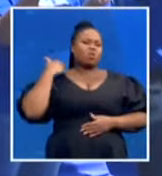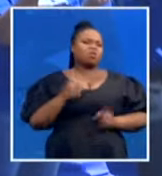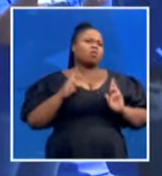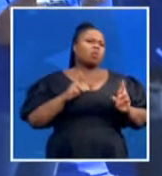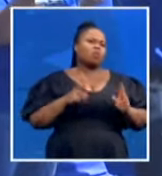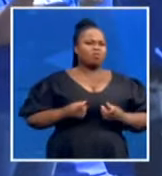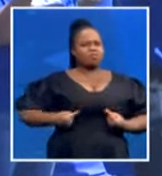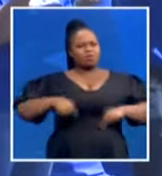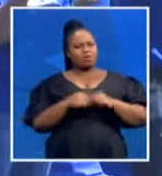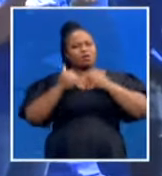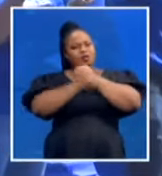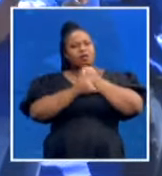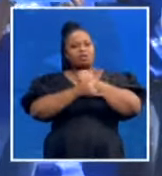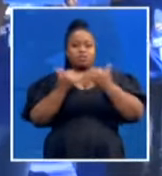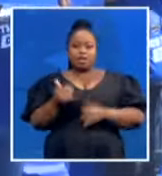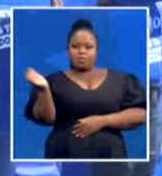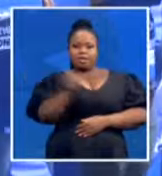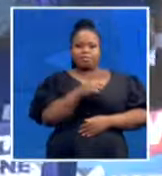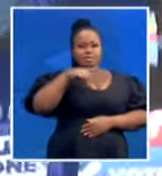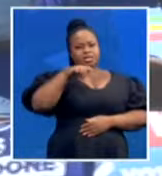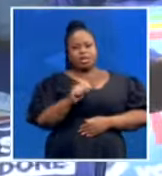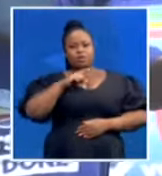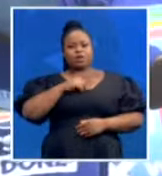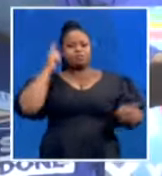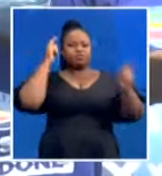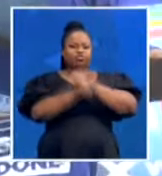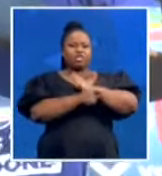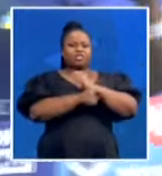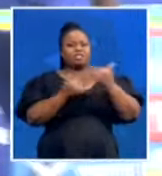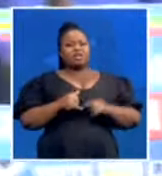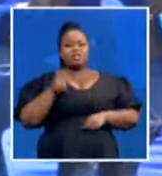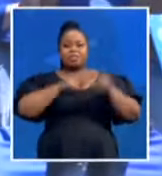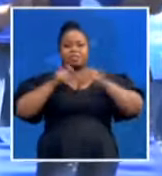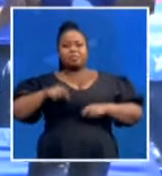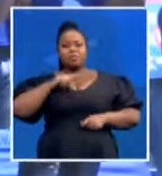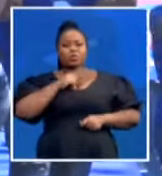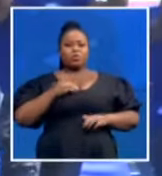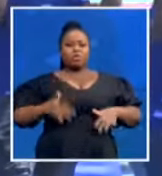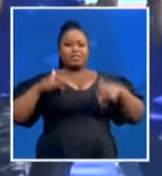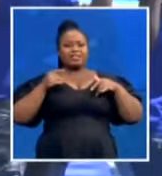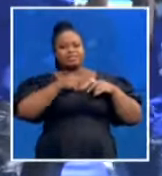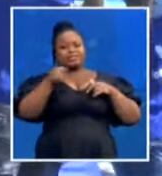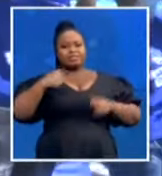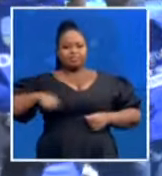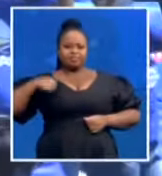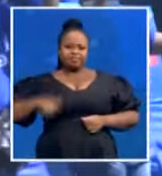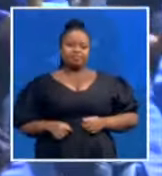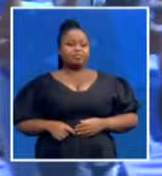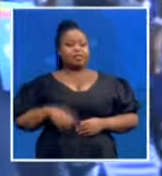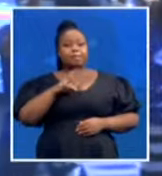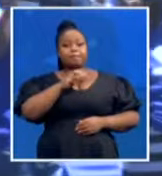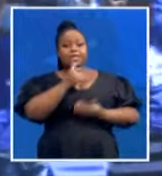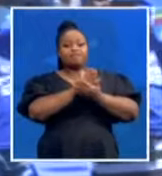iDA that has changed the fate of the people who live in this municipality. Midval, which is not far from you, is